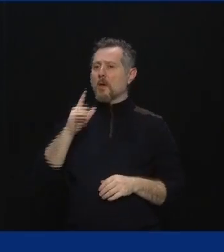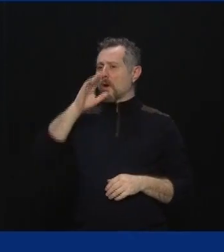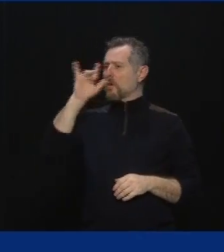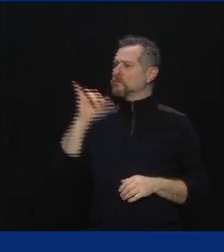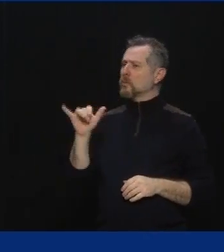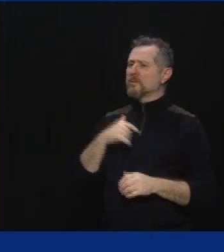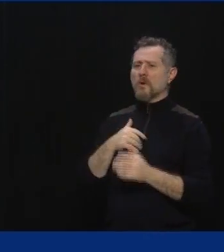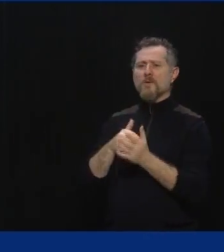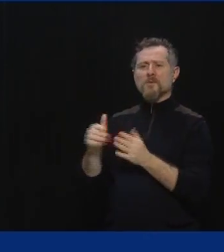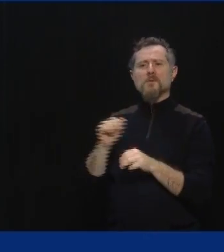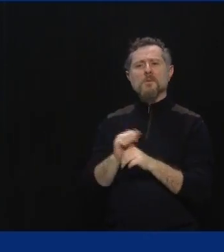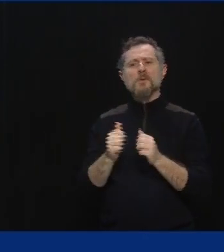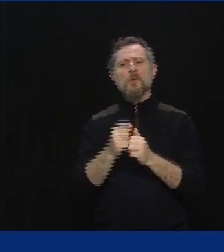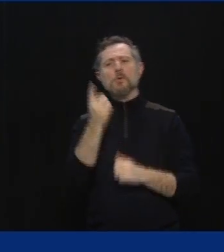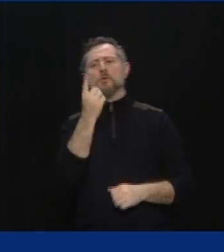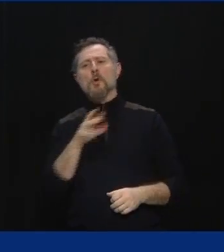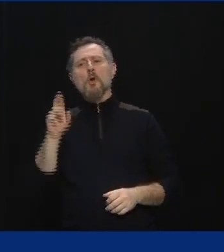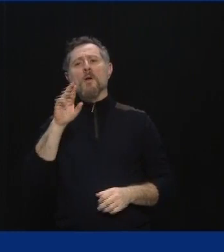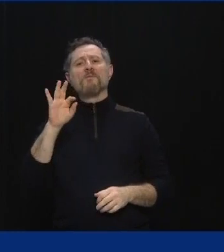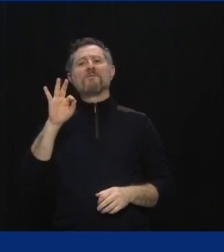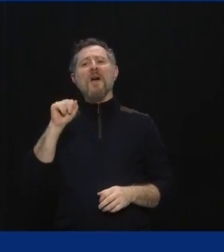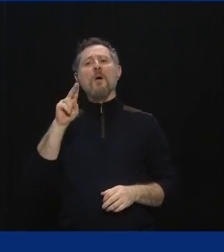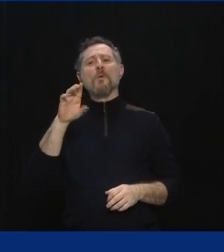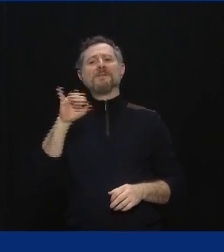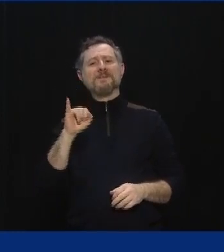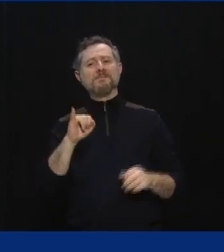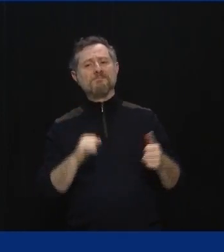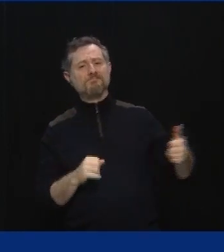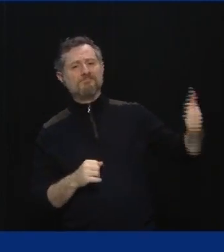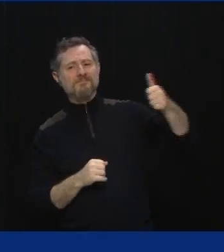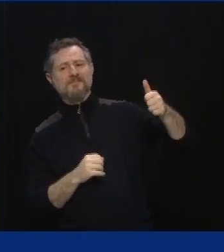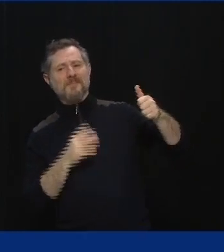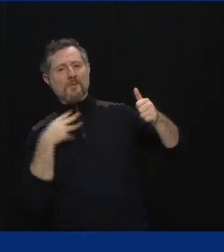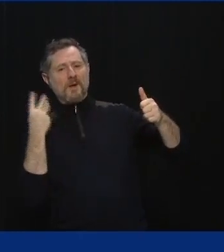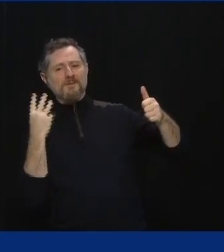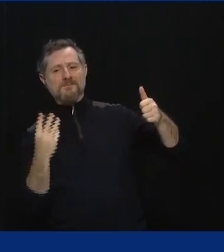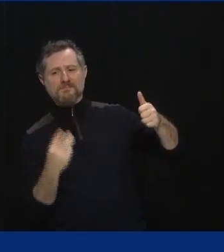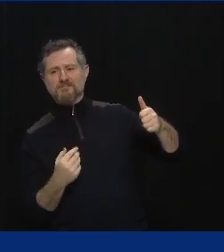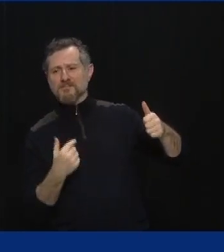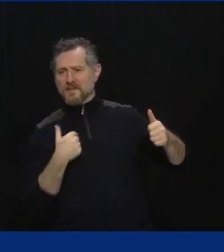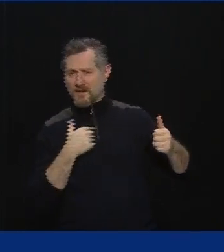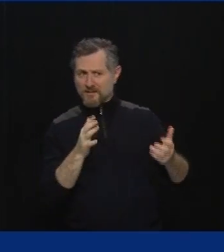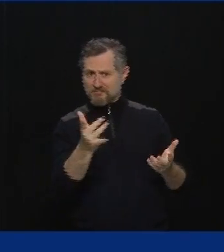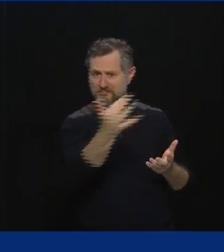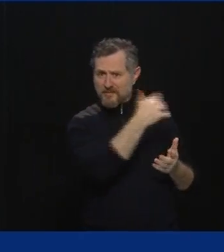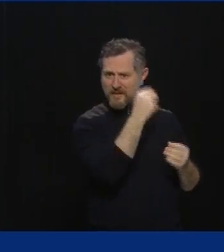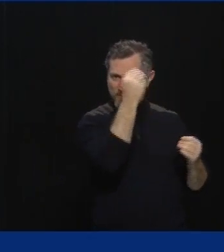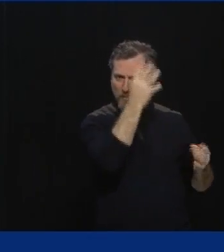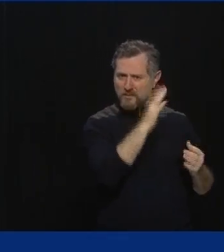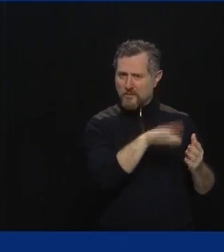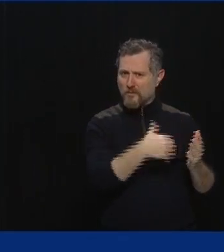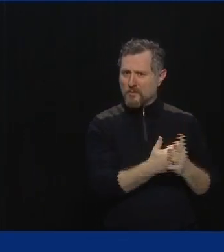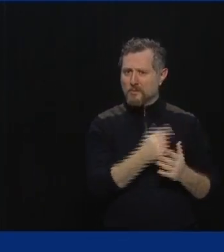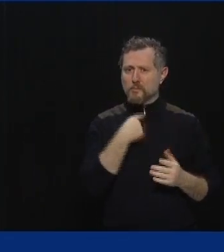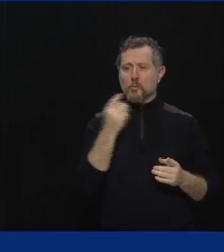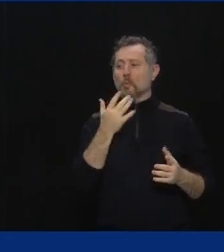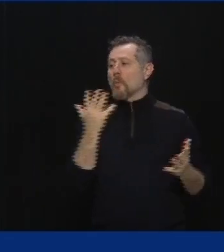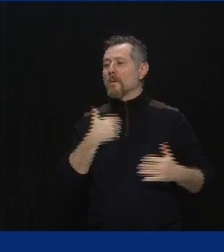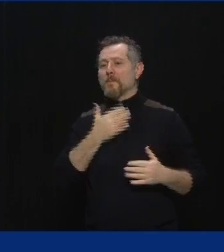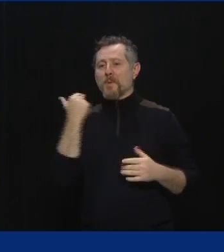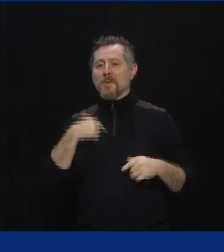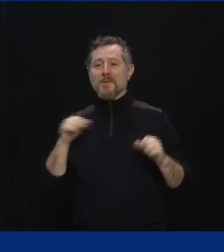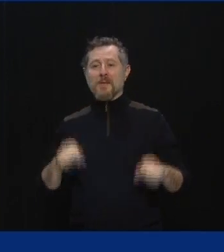with people like Dr. Fauci and people in Washington. I'm gathering all the data and doing the best I can with a very